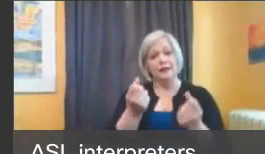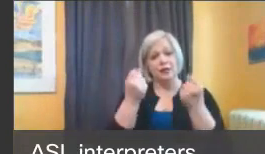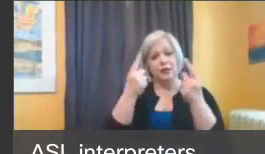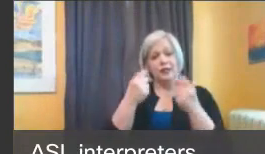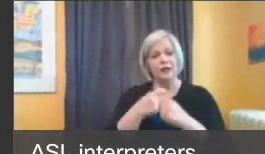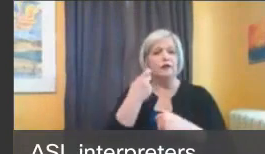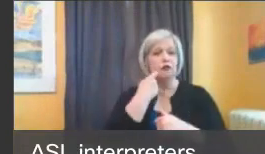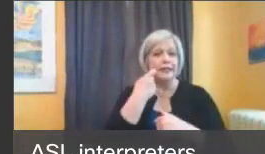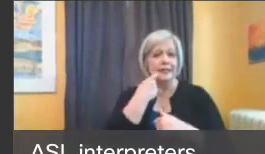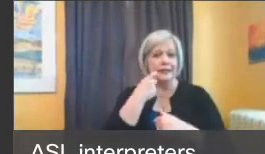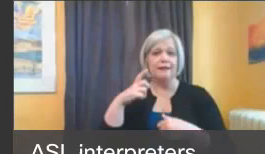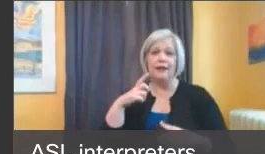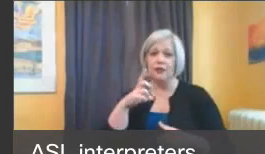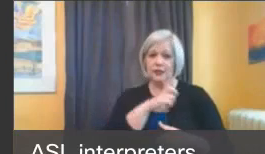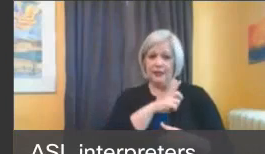recent